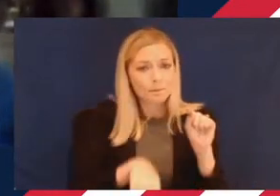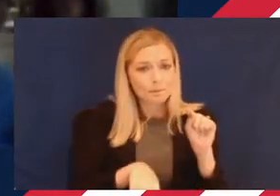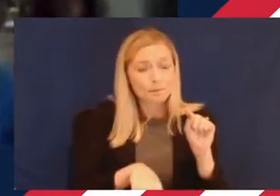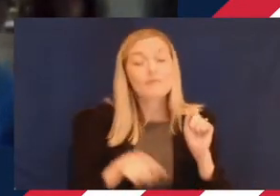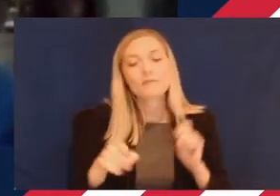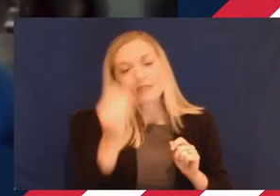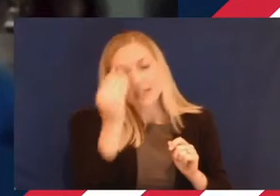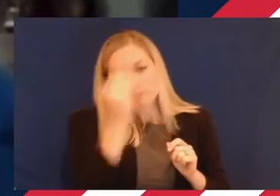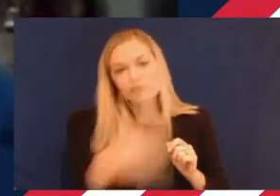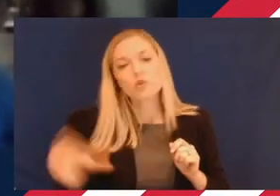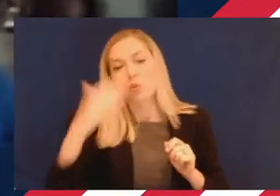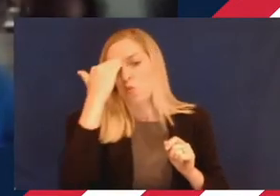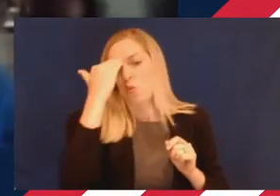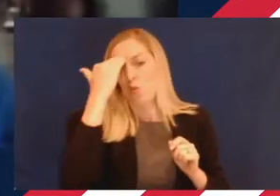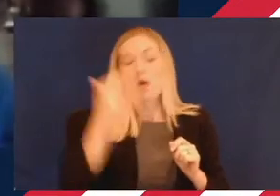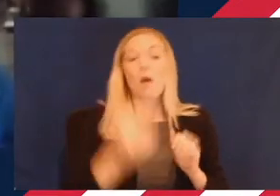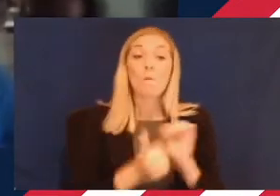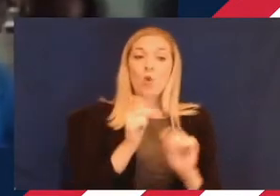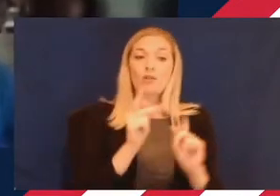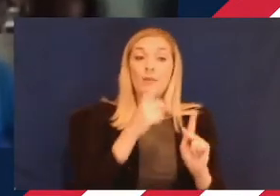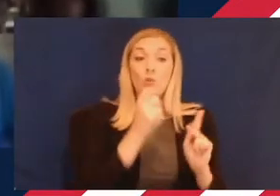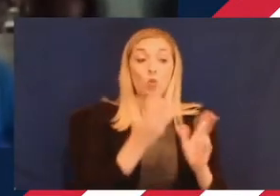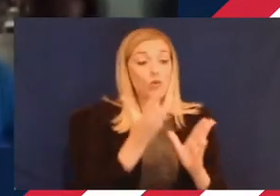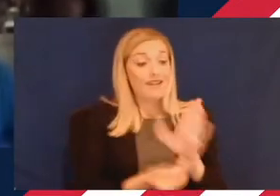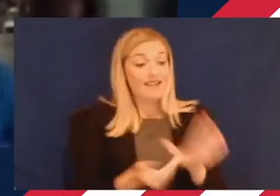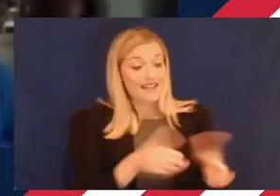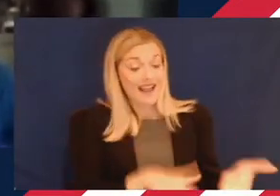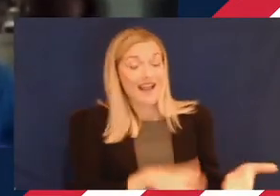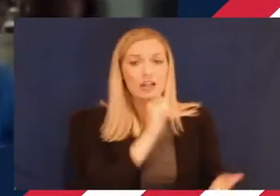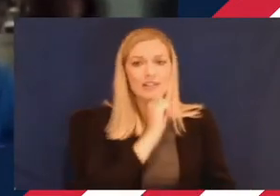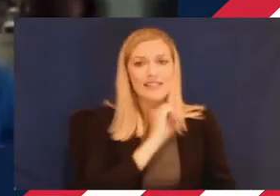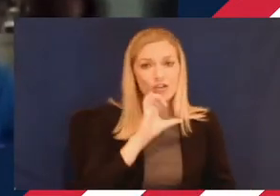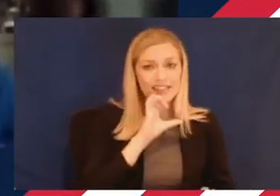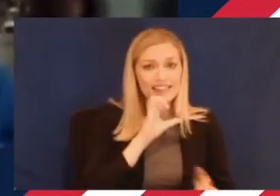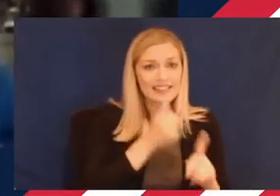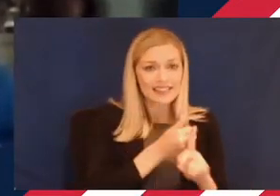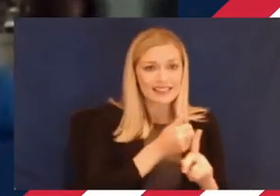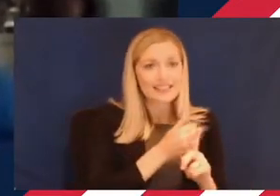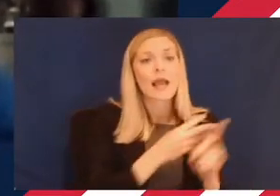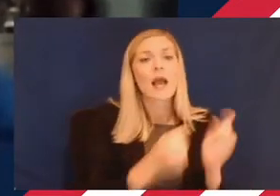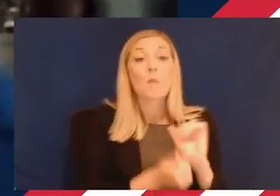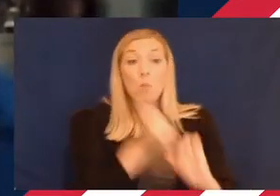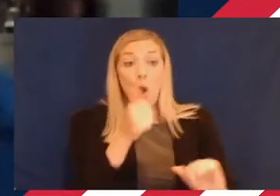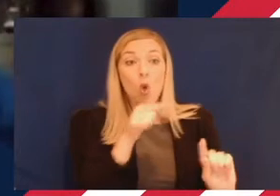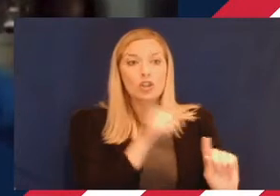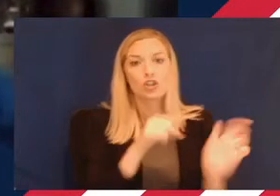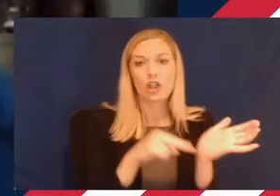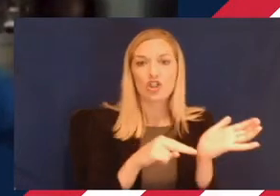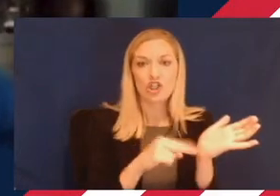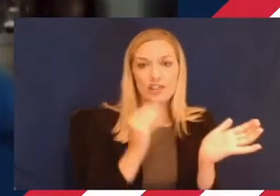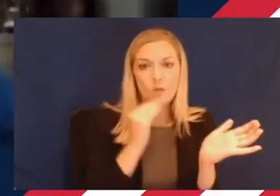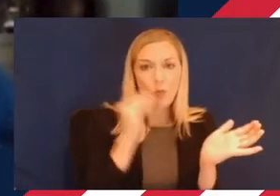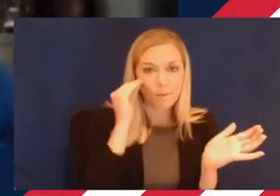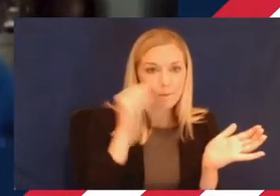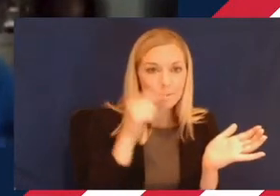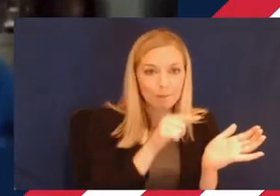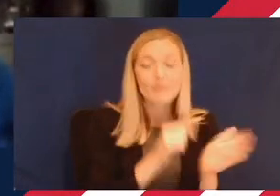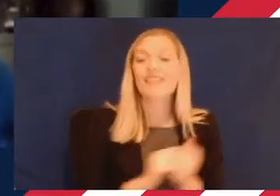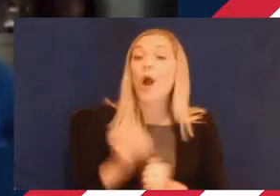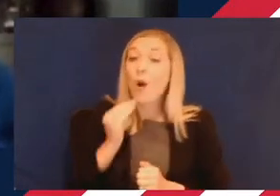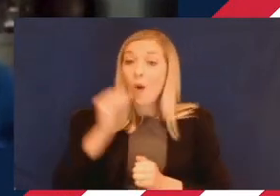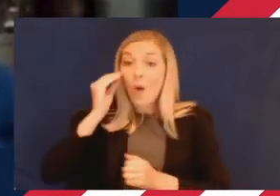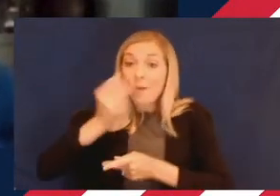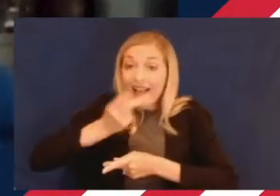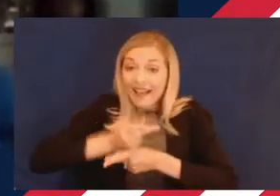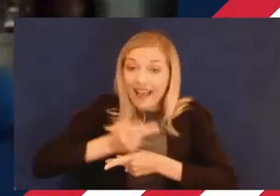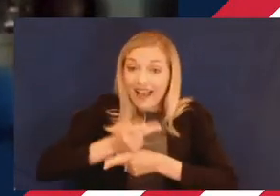seniors, and most have died in nursing homes. Home care keeps seniors out of these costly institutions in the first place. Home care